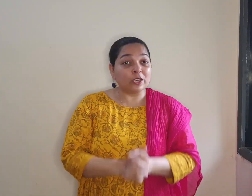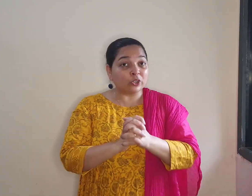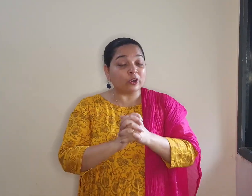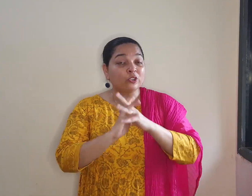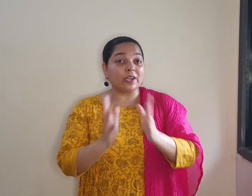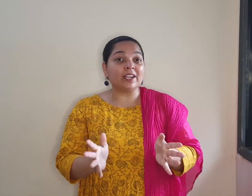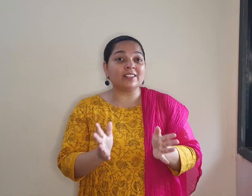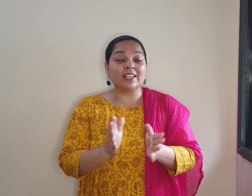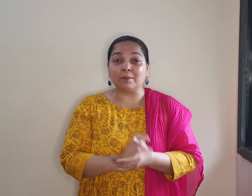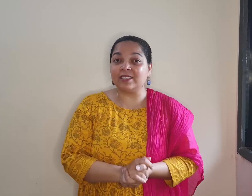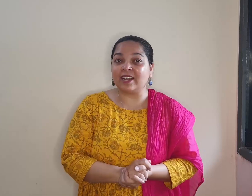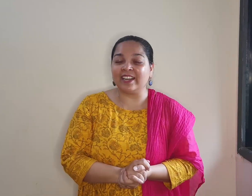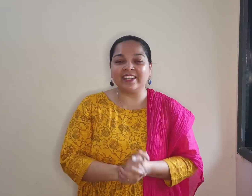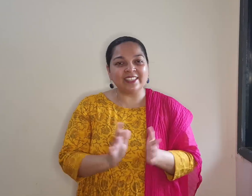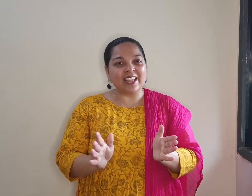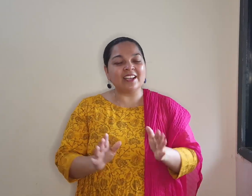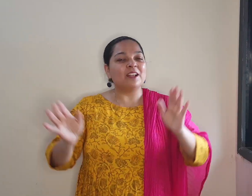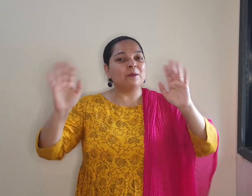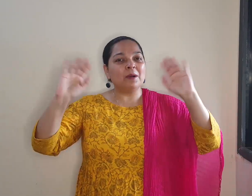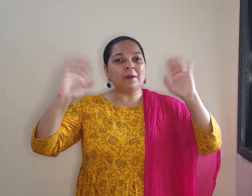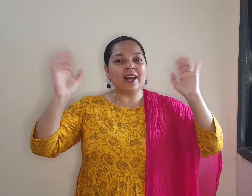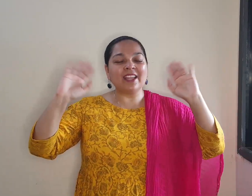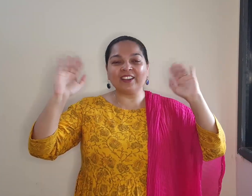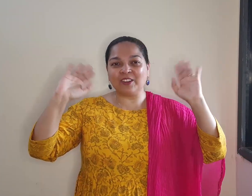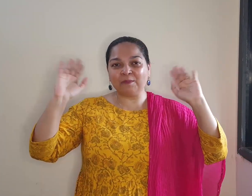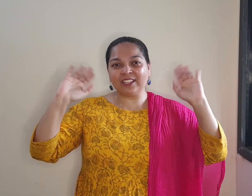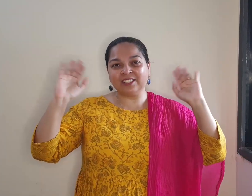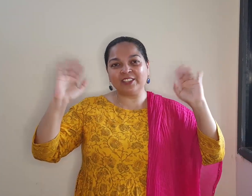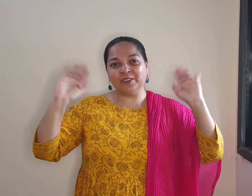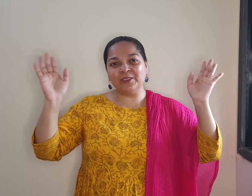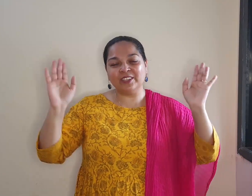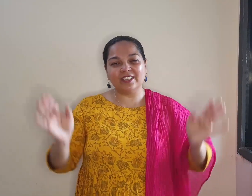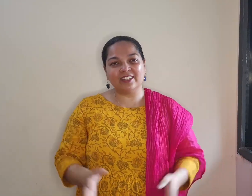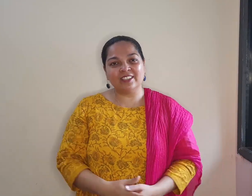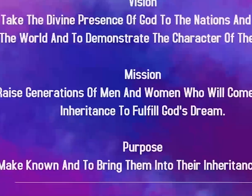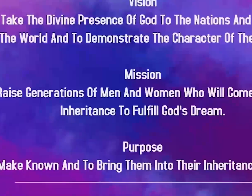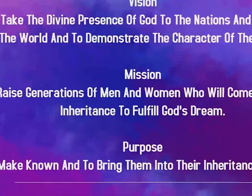So make sure you're joining us the coming Sunday. Till then, bye-bye and God bless you.